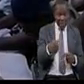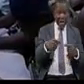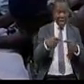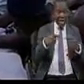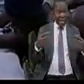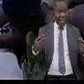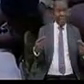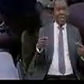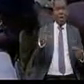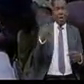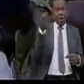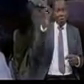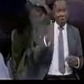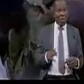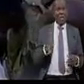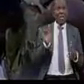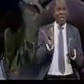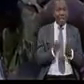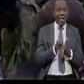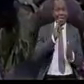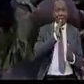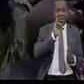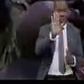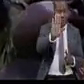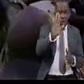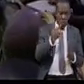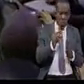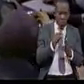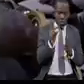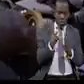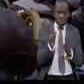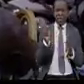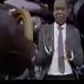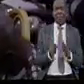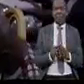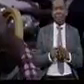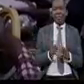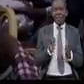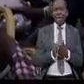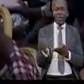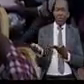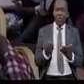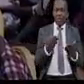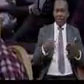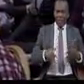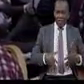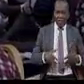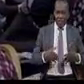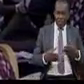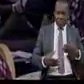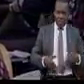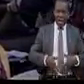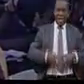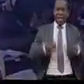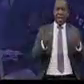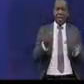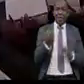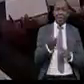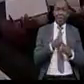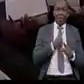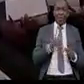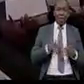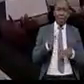There's fiery indignation, verse 28. In verse 28, he that despises Moses'